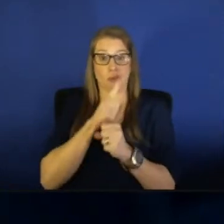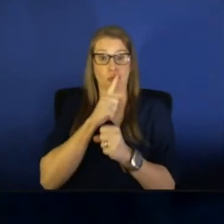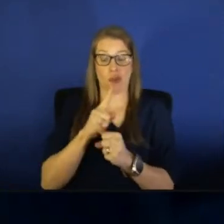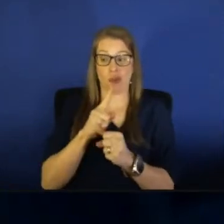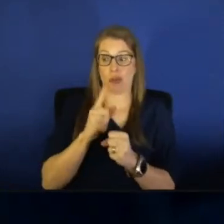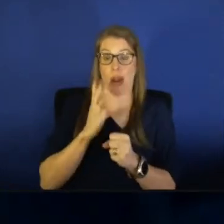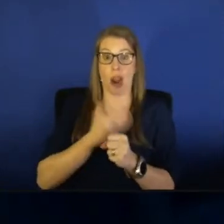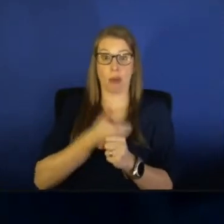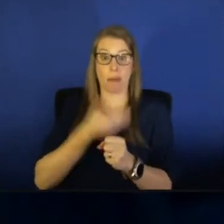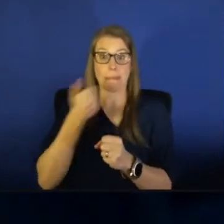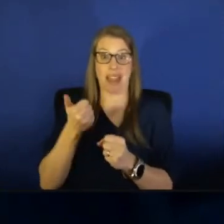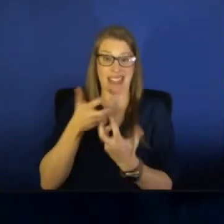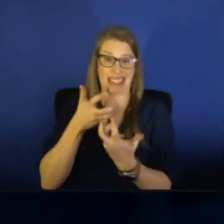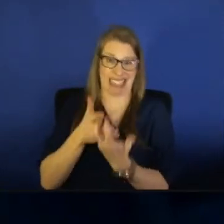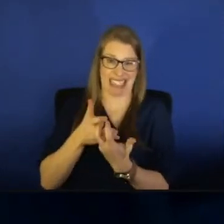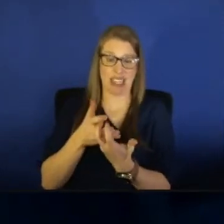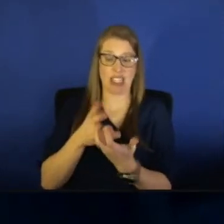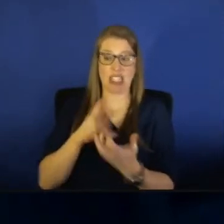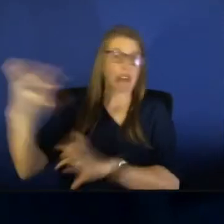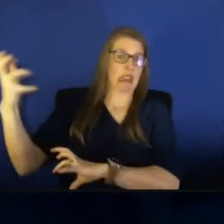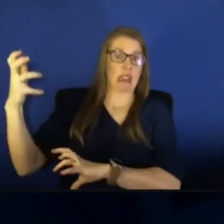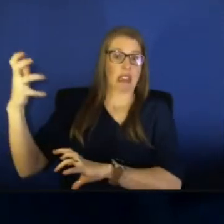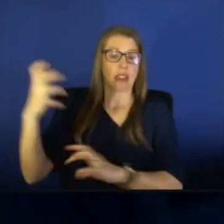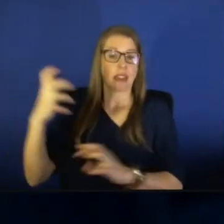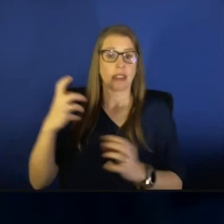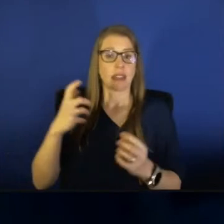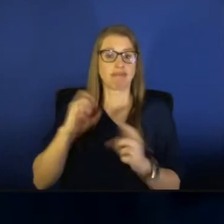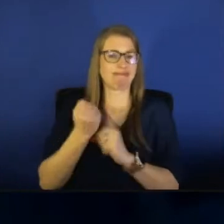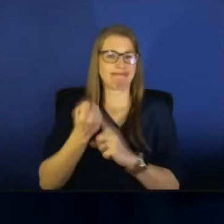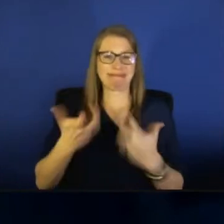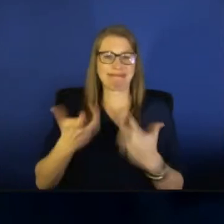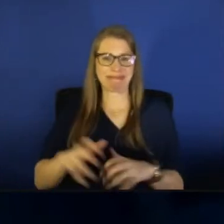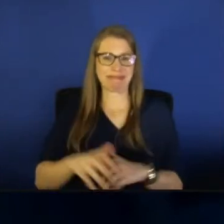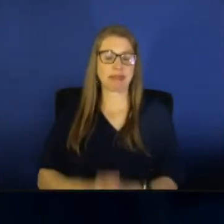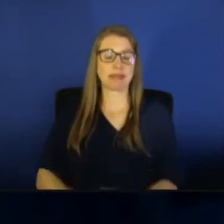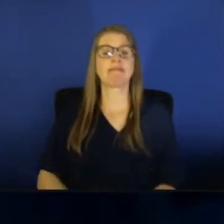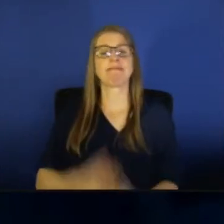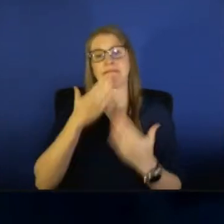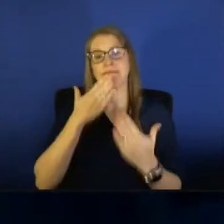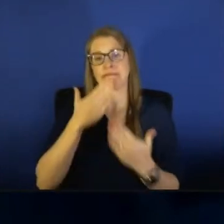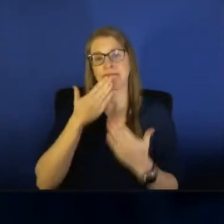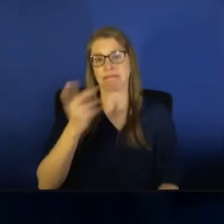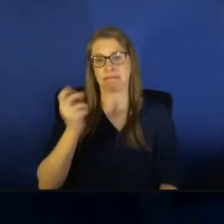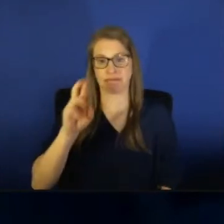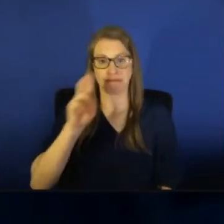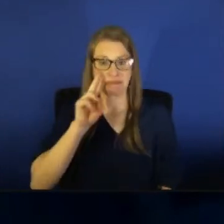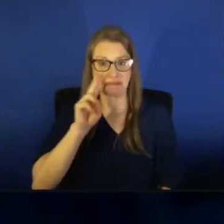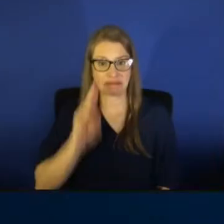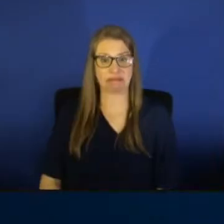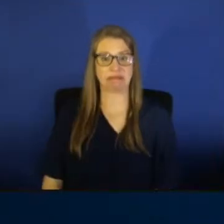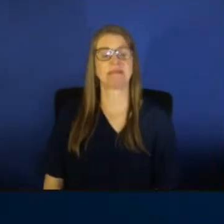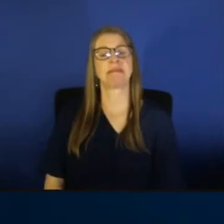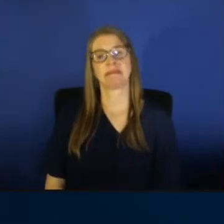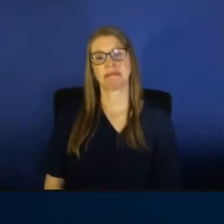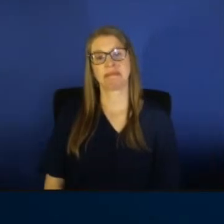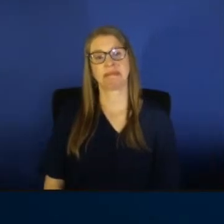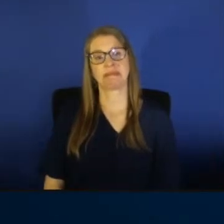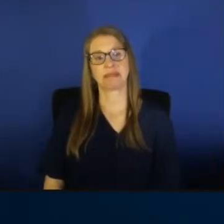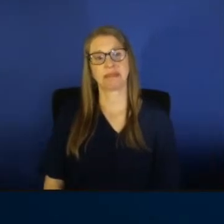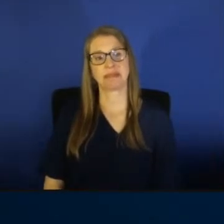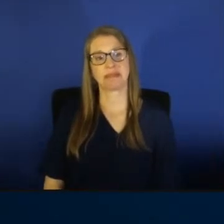to not screw that up. And so I just want to say thank you to Dr. Hawkinson today.